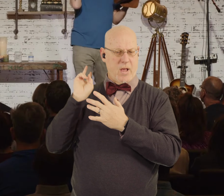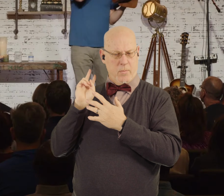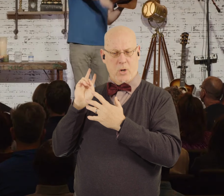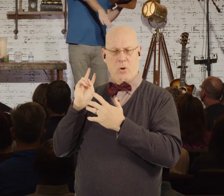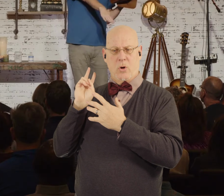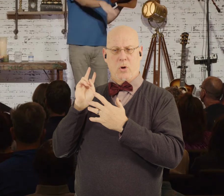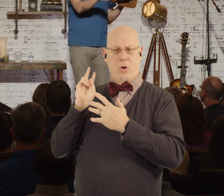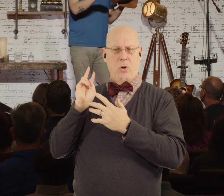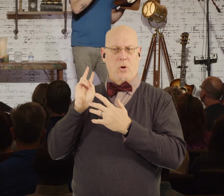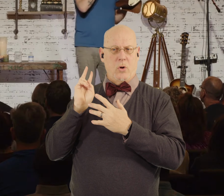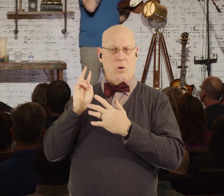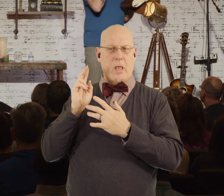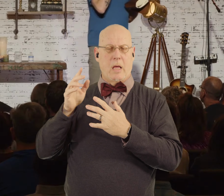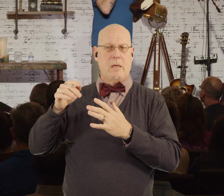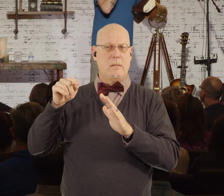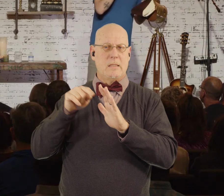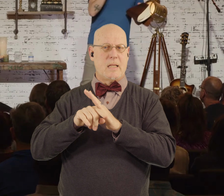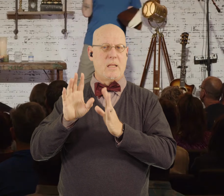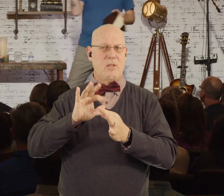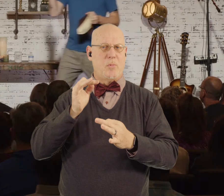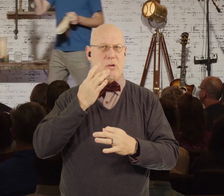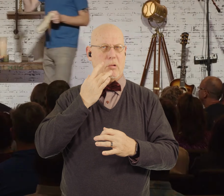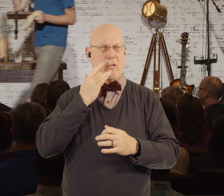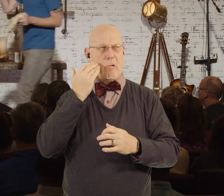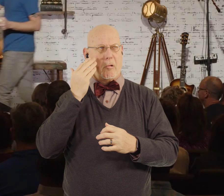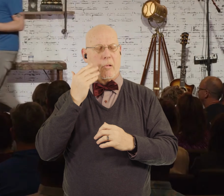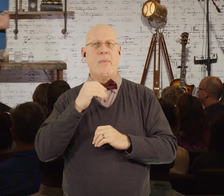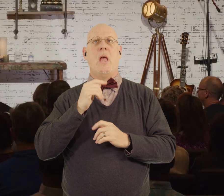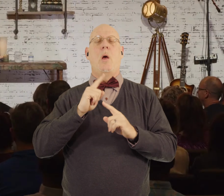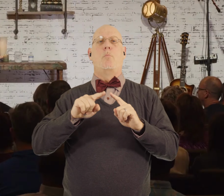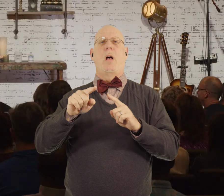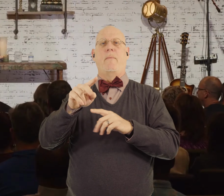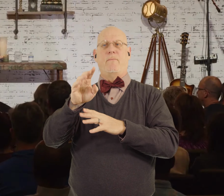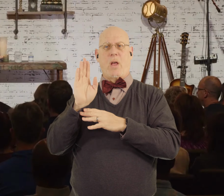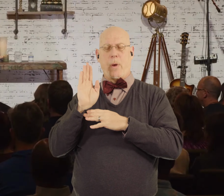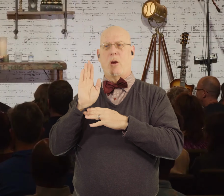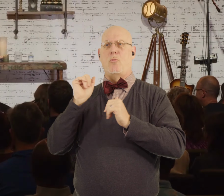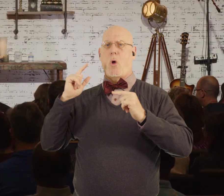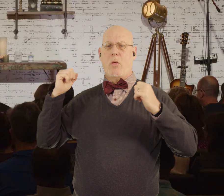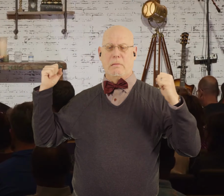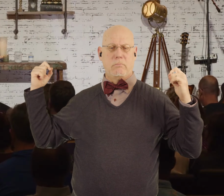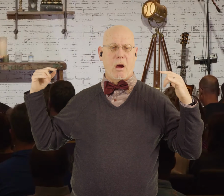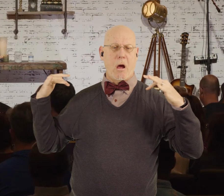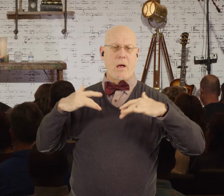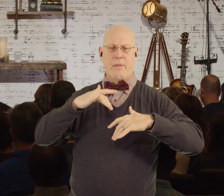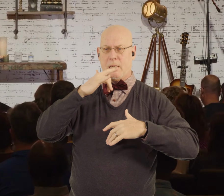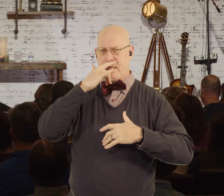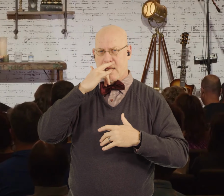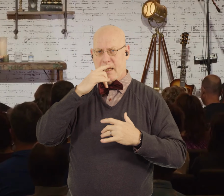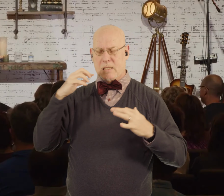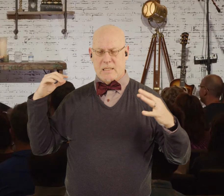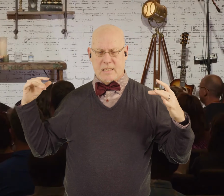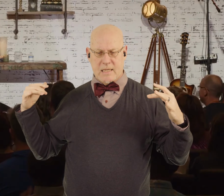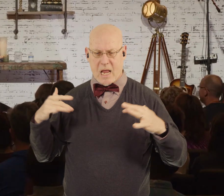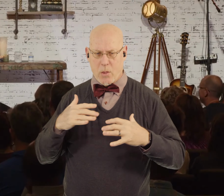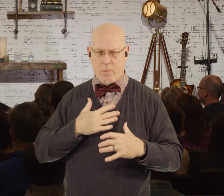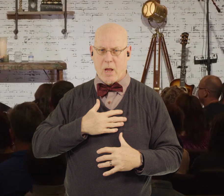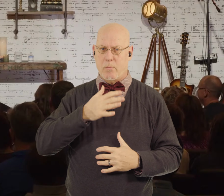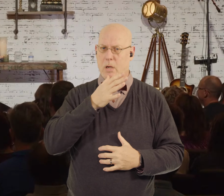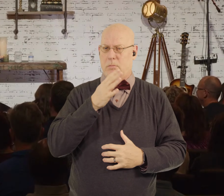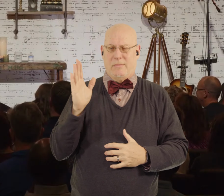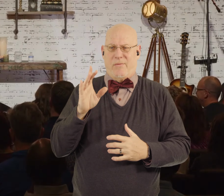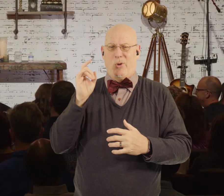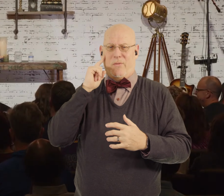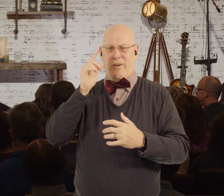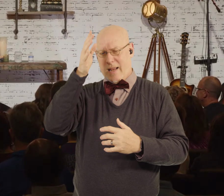feel like she fell straight back onto the ground, like slain in the spirit style. But she fell backwards, and all the neighborhood kids